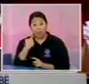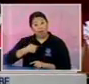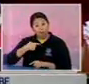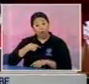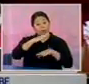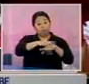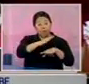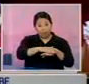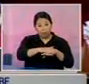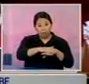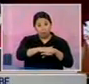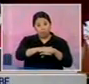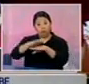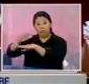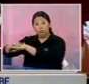private